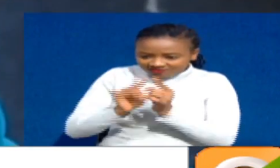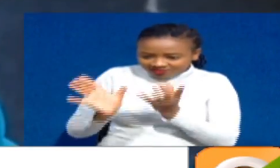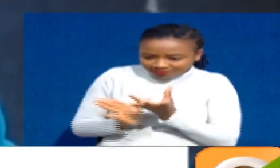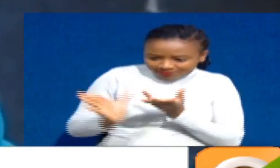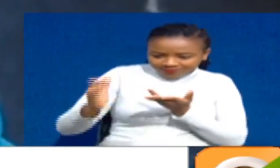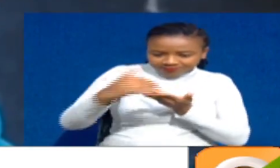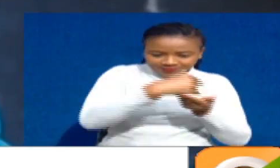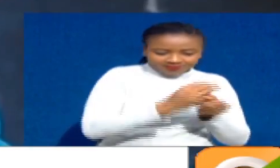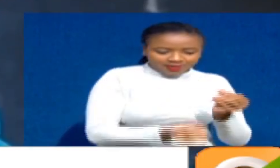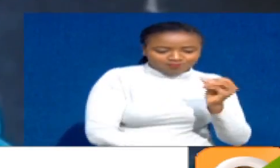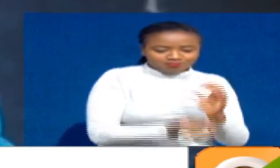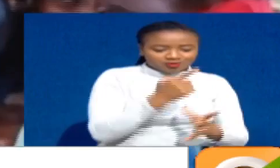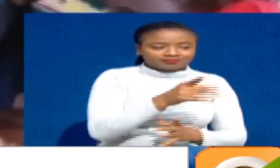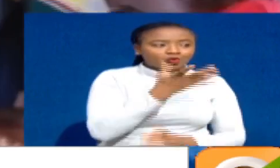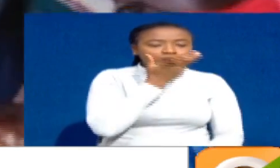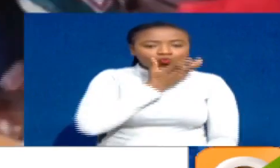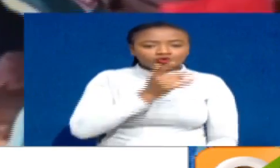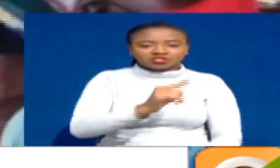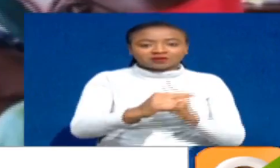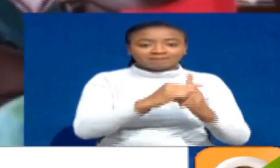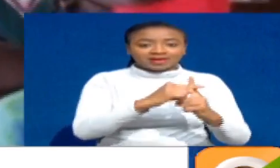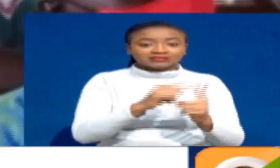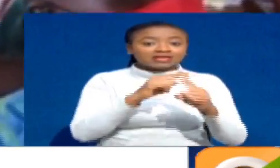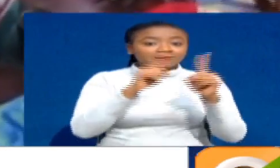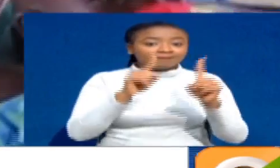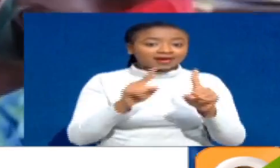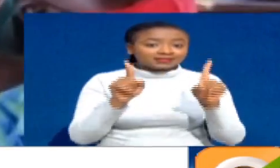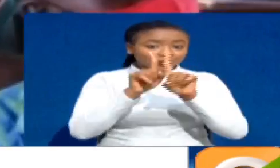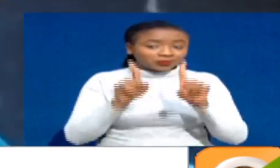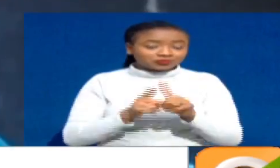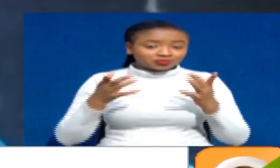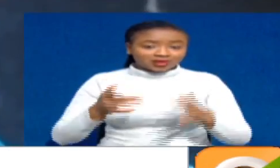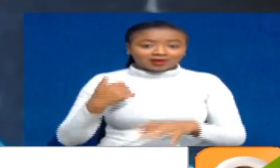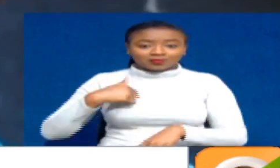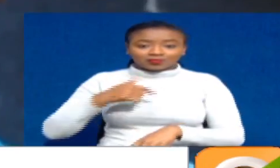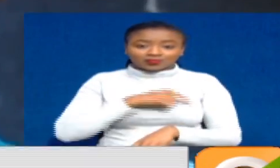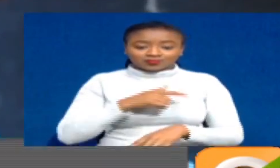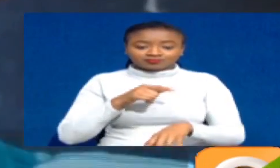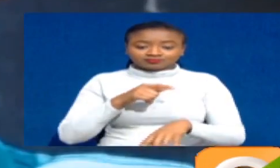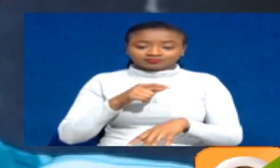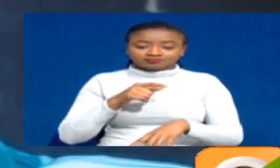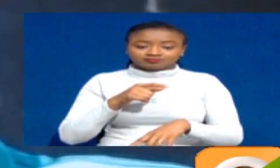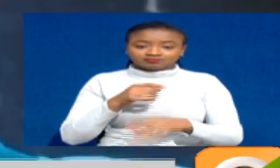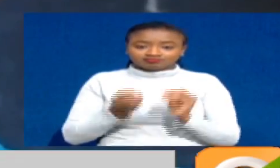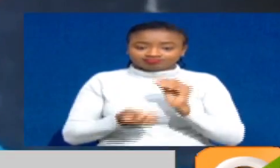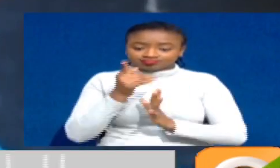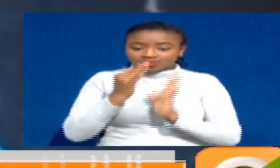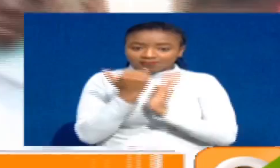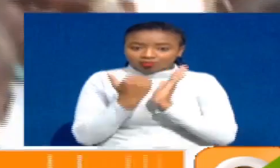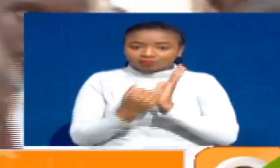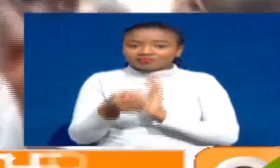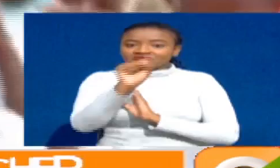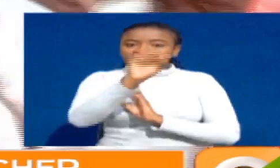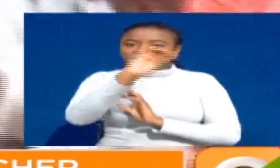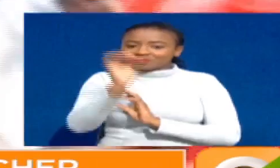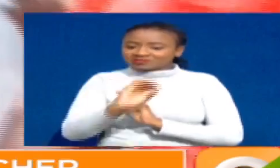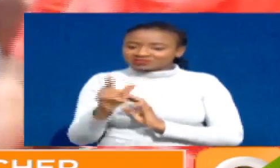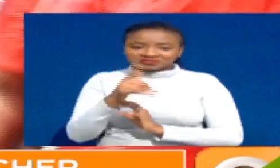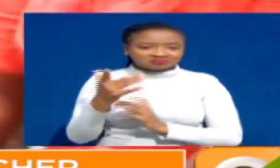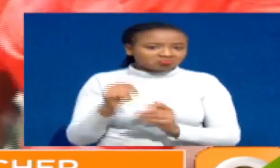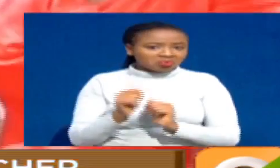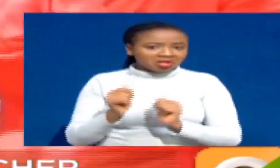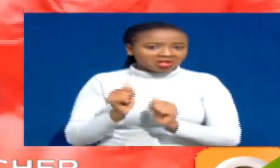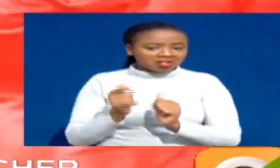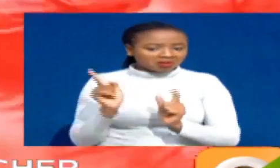like 20% absenteeism in the past, but now since the program began, I can talk of less than 5% absenteeism.